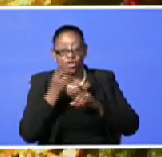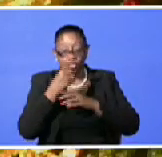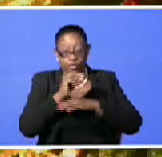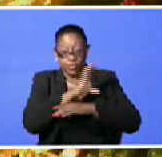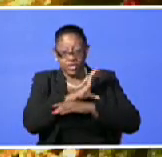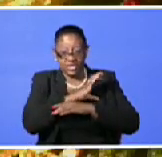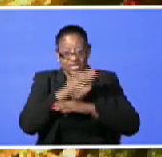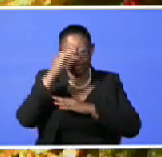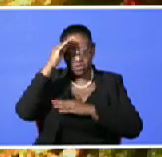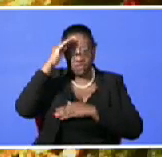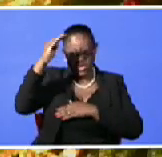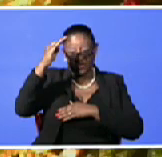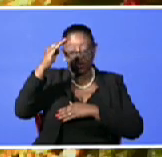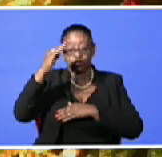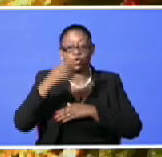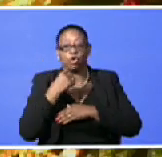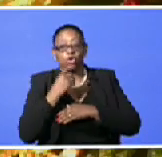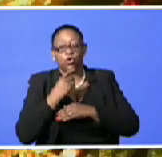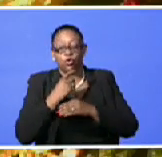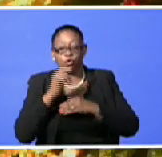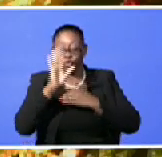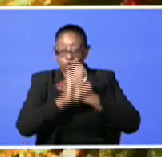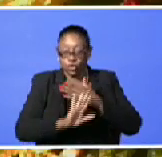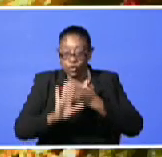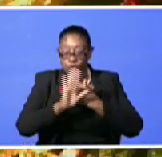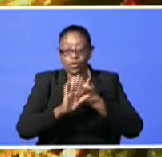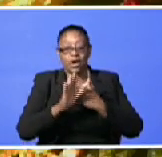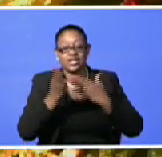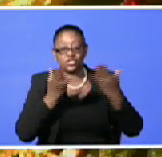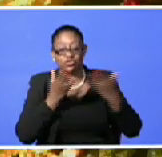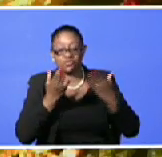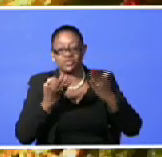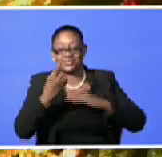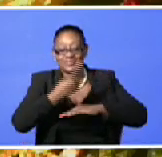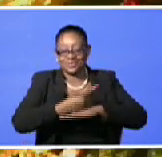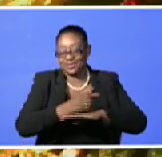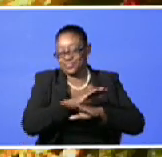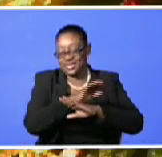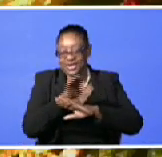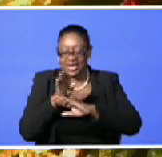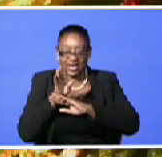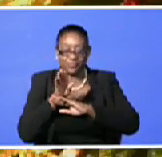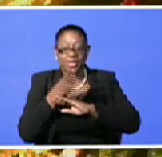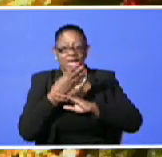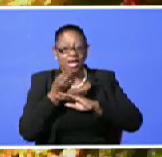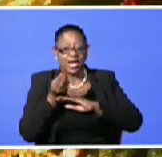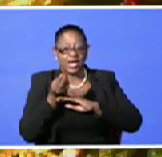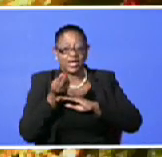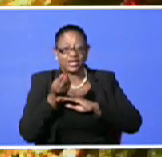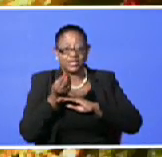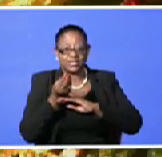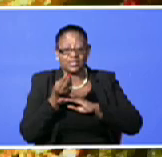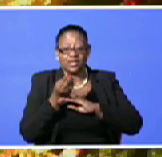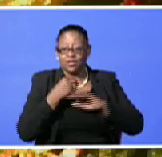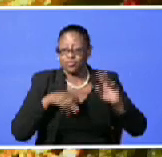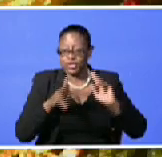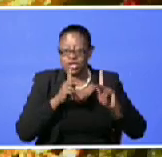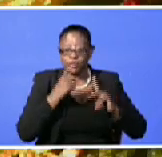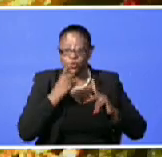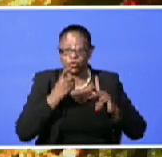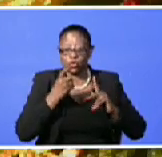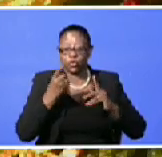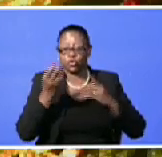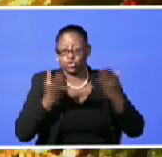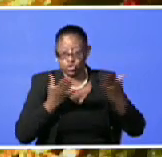branches who serve and protect us day and night, as well as those who serve our country